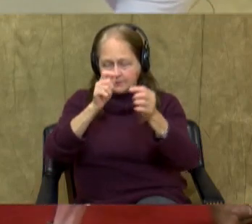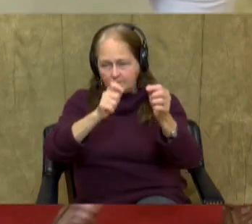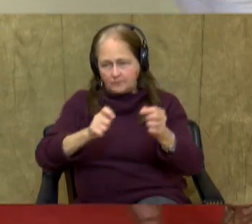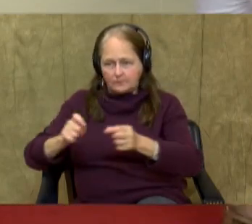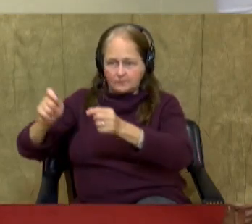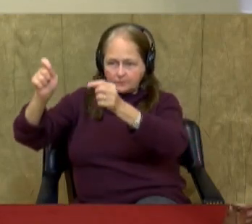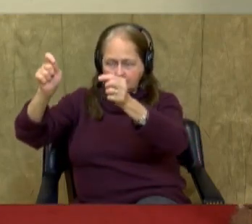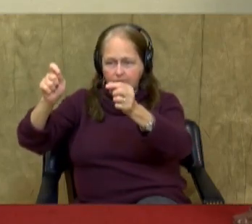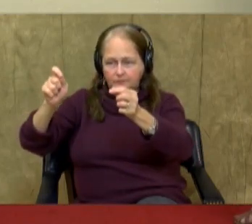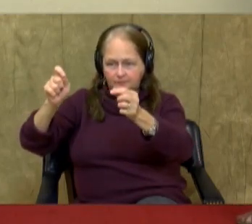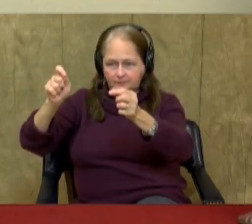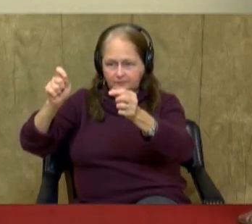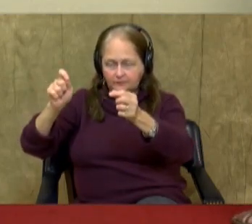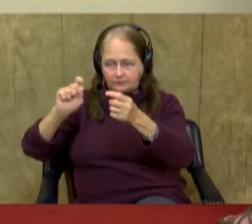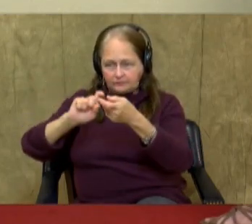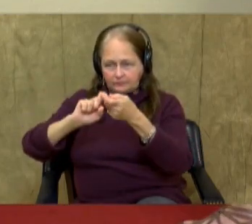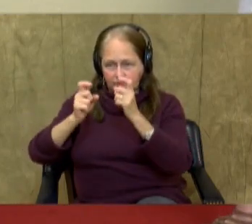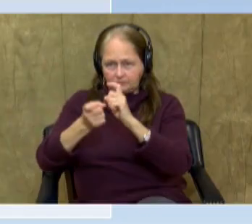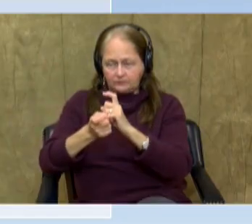these around.